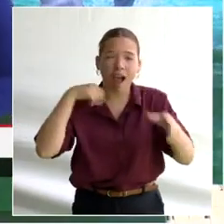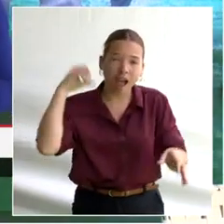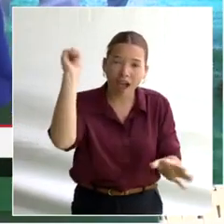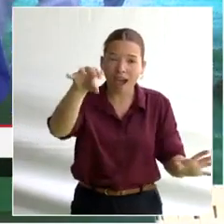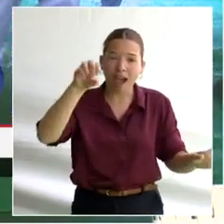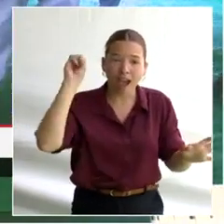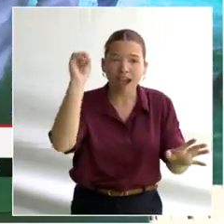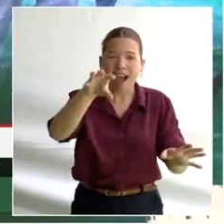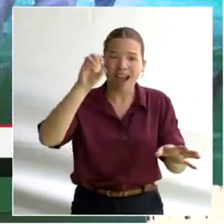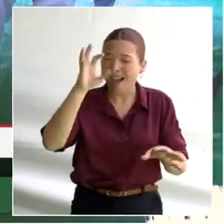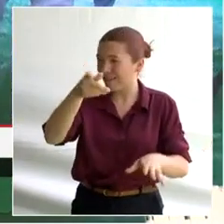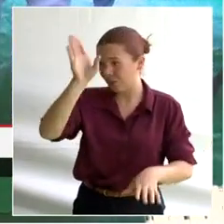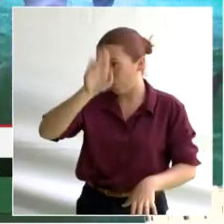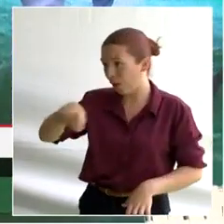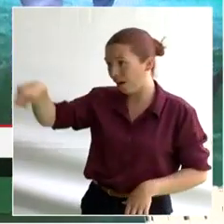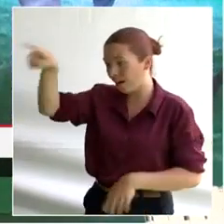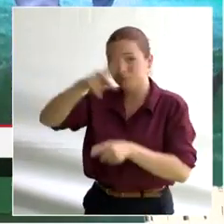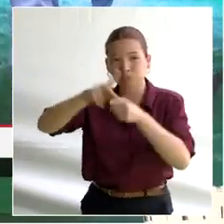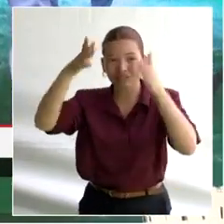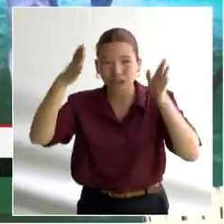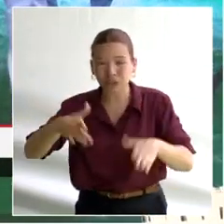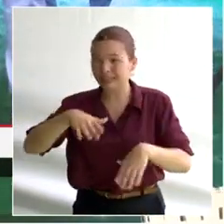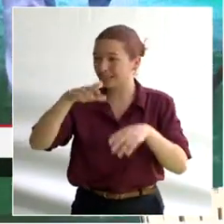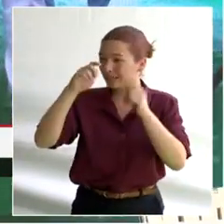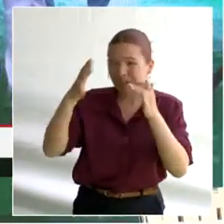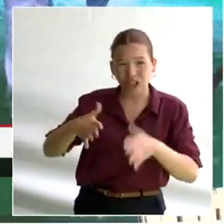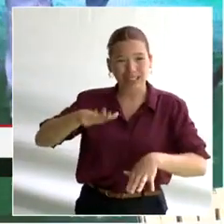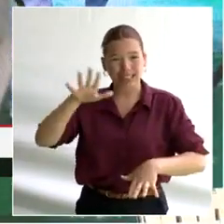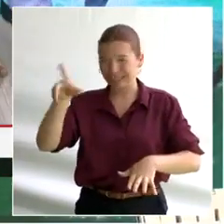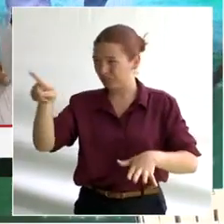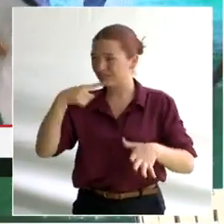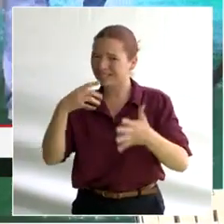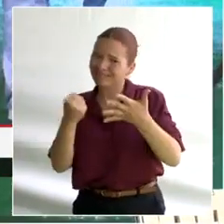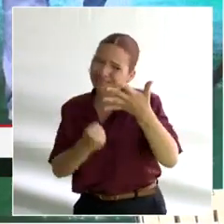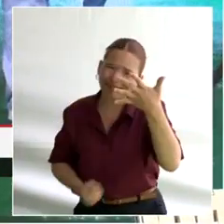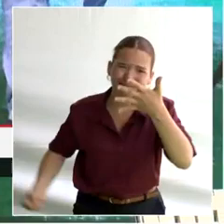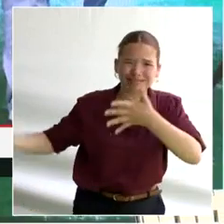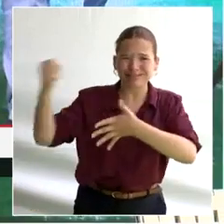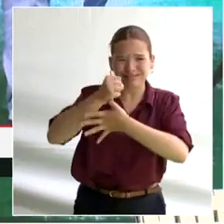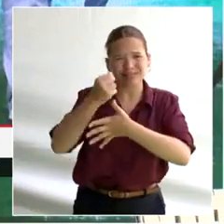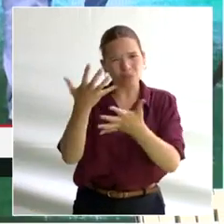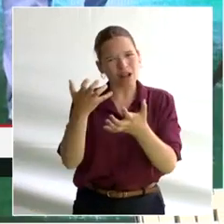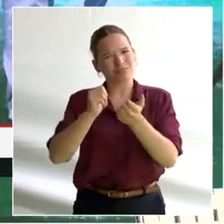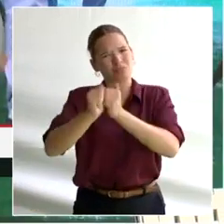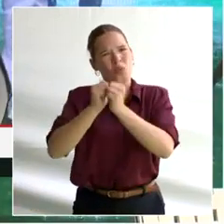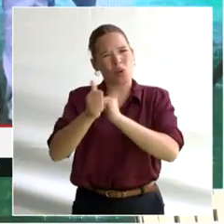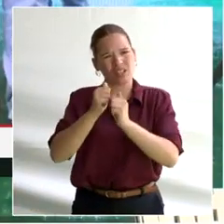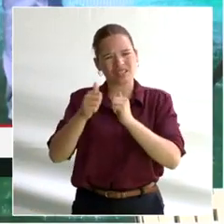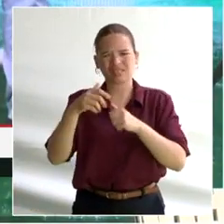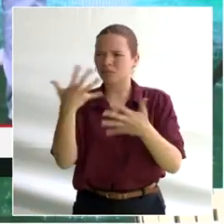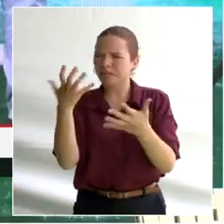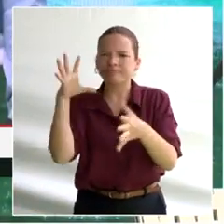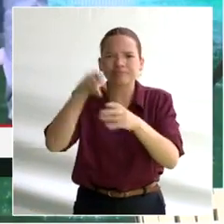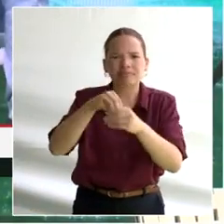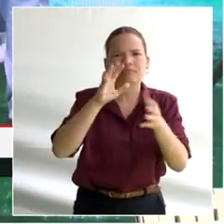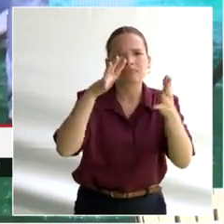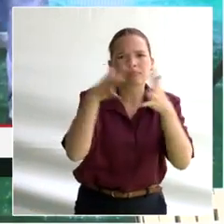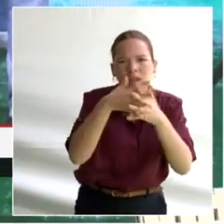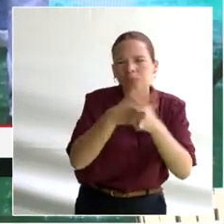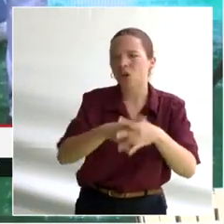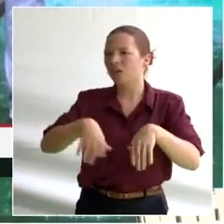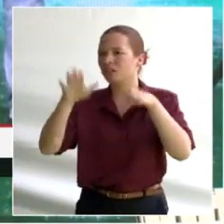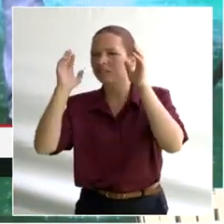in our city all week, from football to basketball to hockey and,